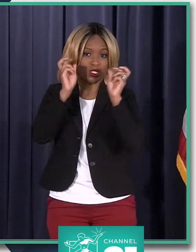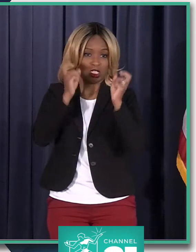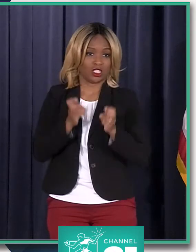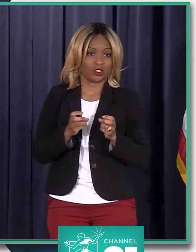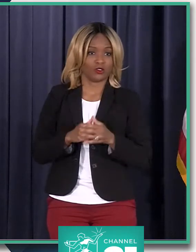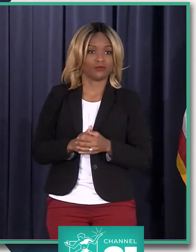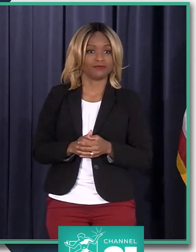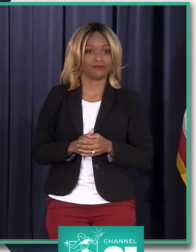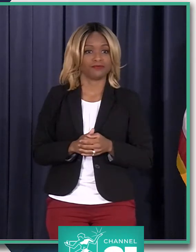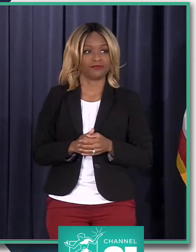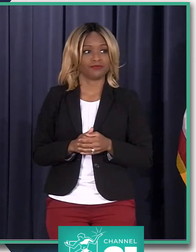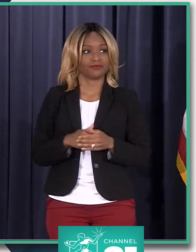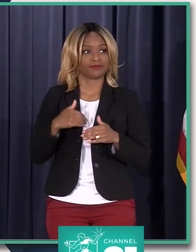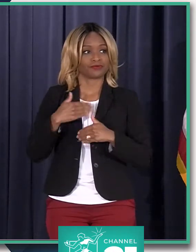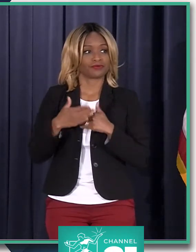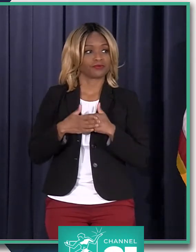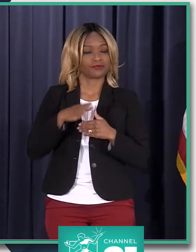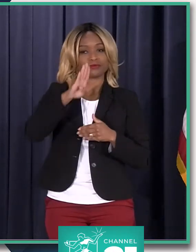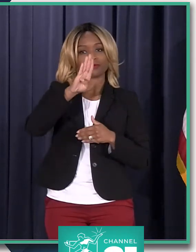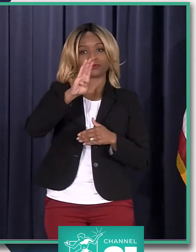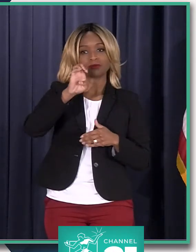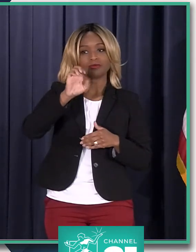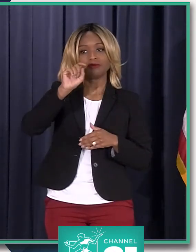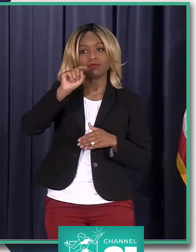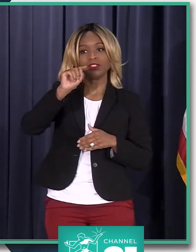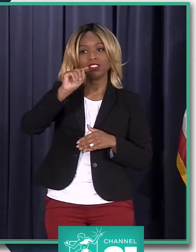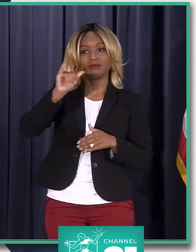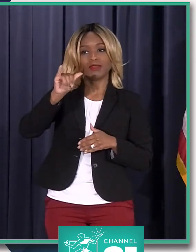Next is Betty. Okay, Betty, you're on.